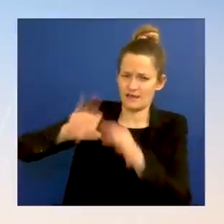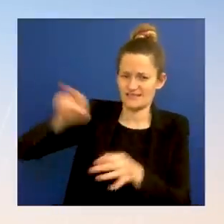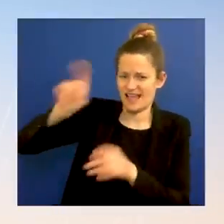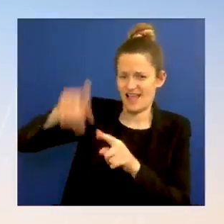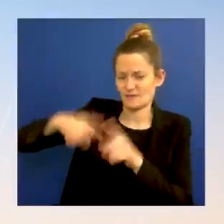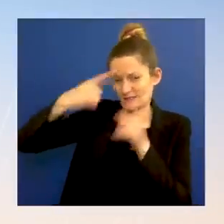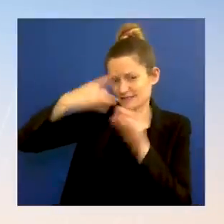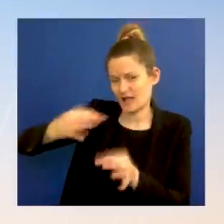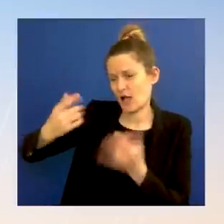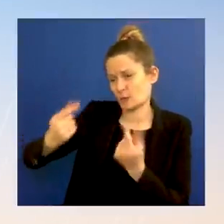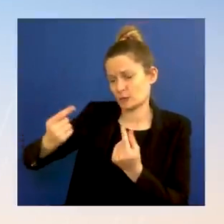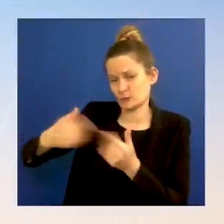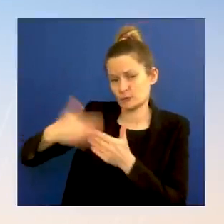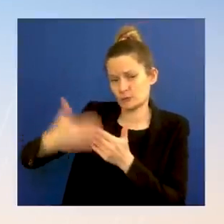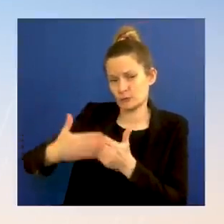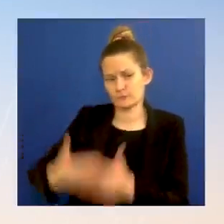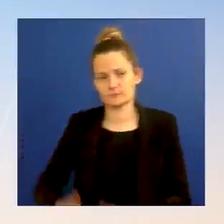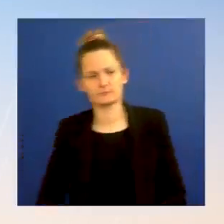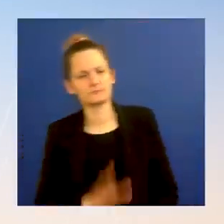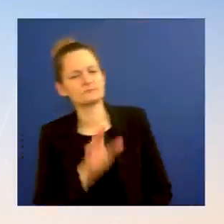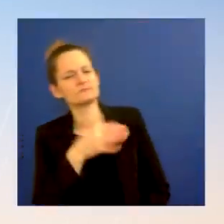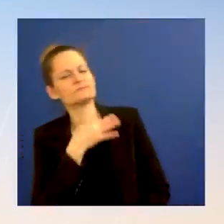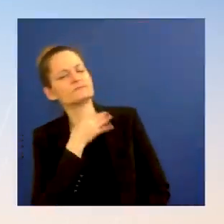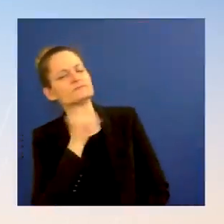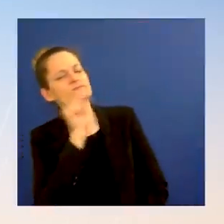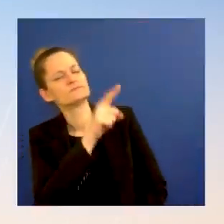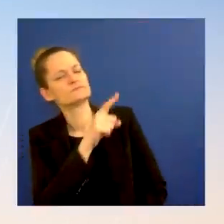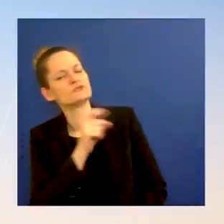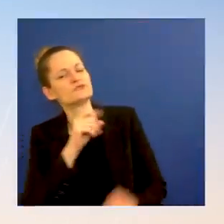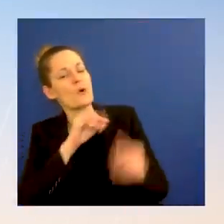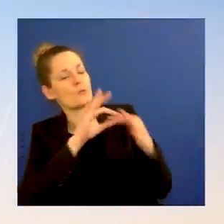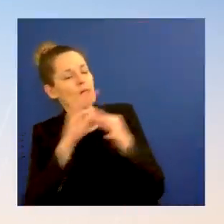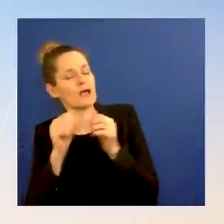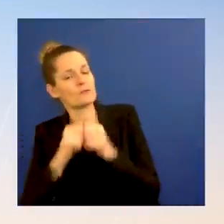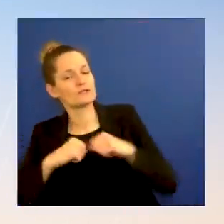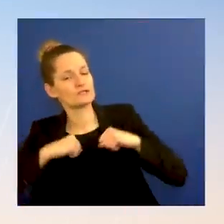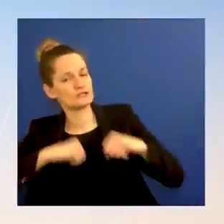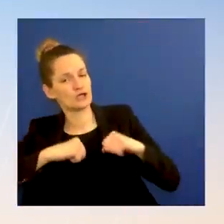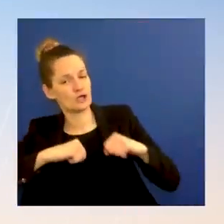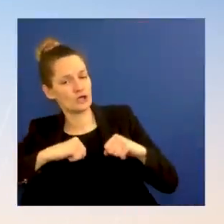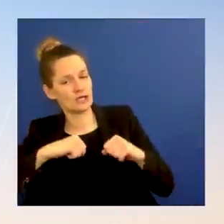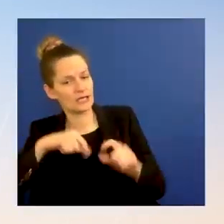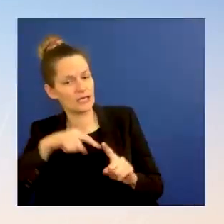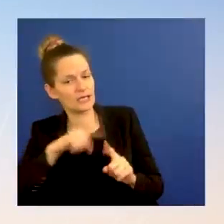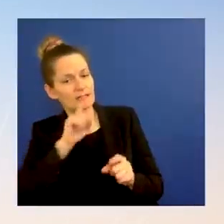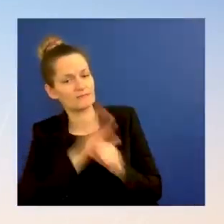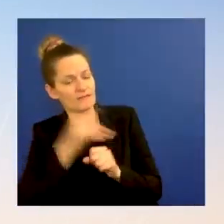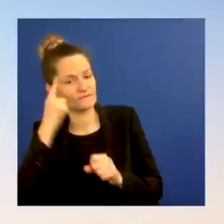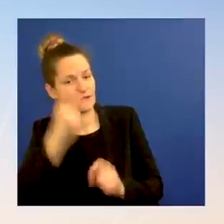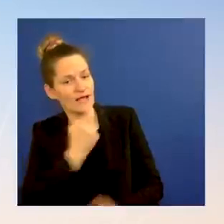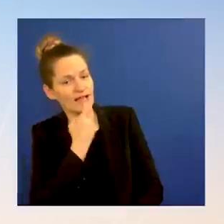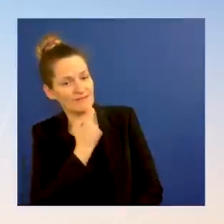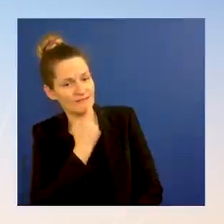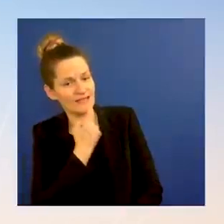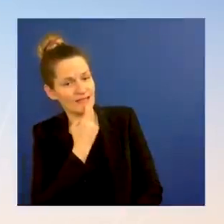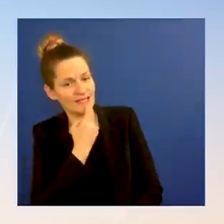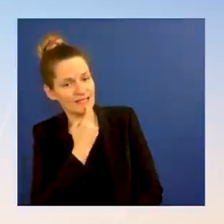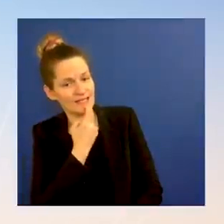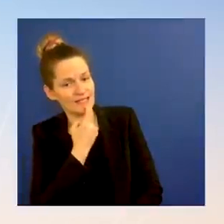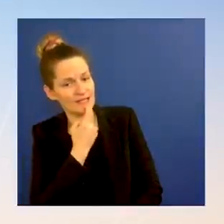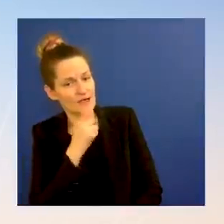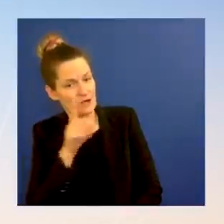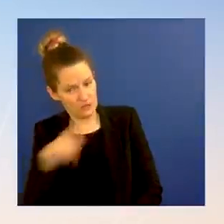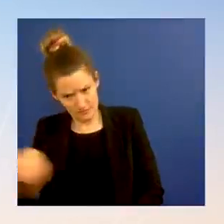security guarantees to Finland, I mean, they're kind of in a similar position to Ukraine, right? They're thinking about what kind of military alliances they want to have with the